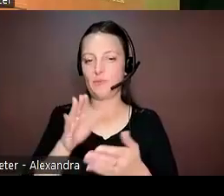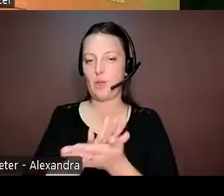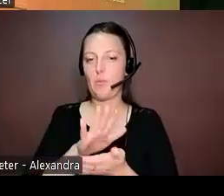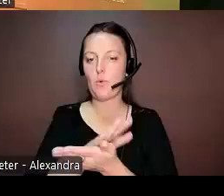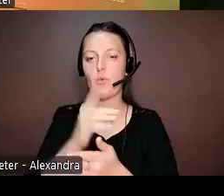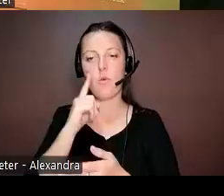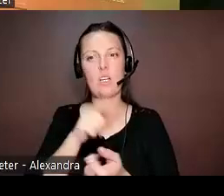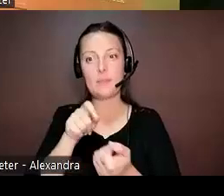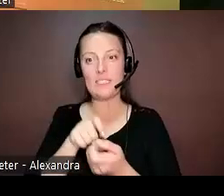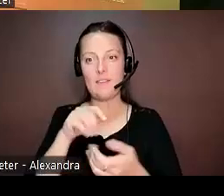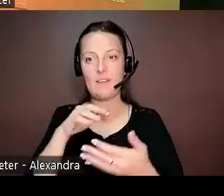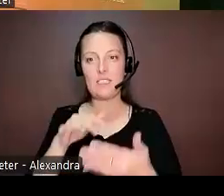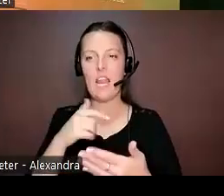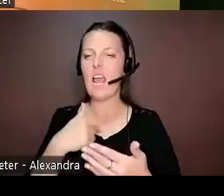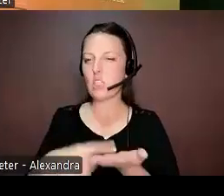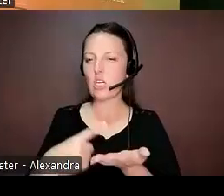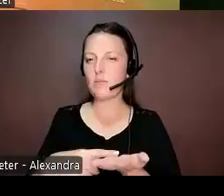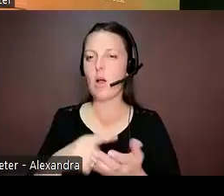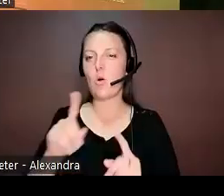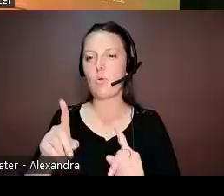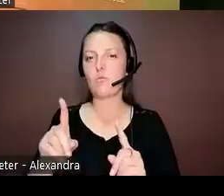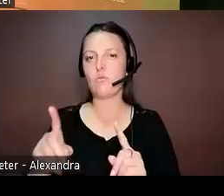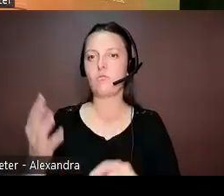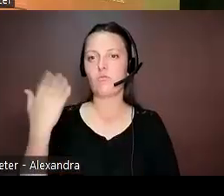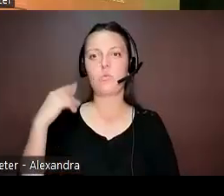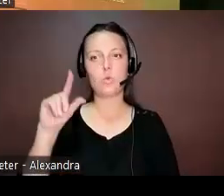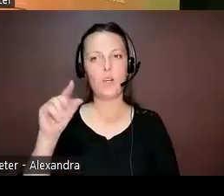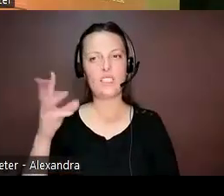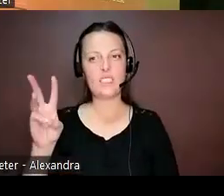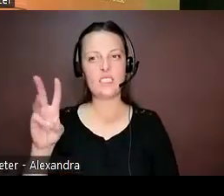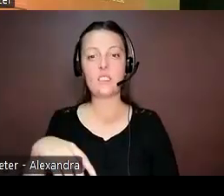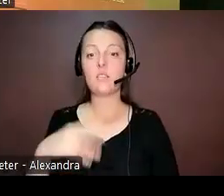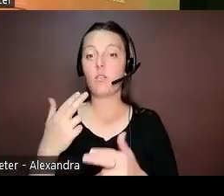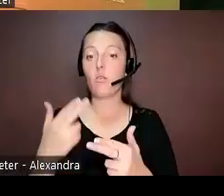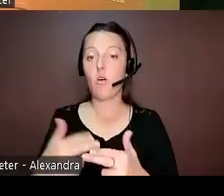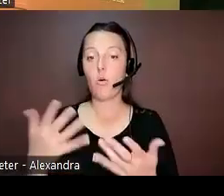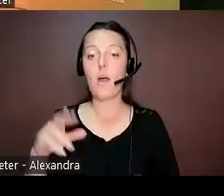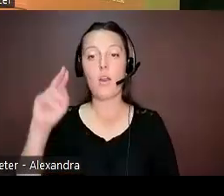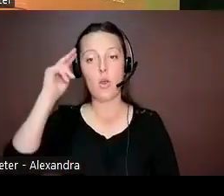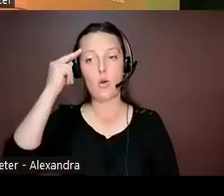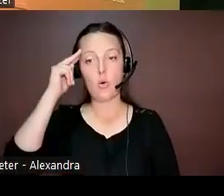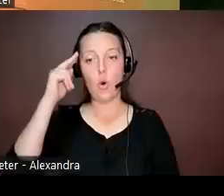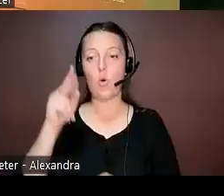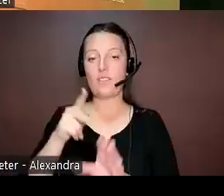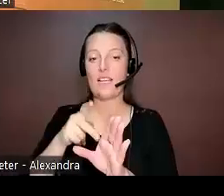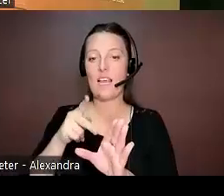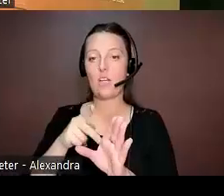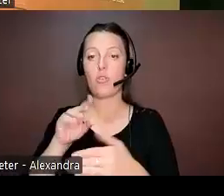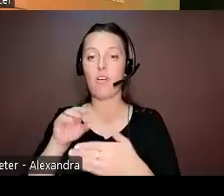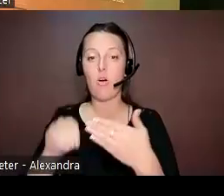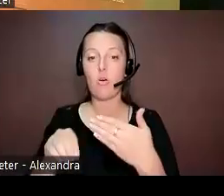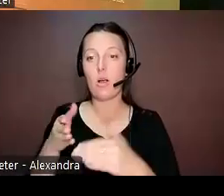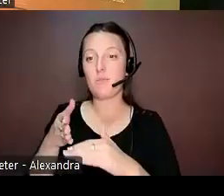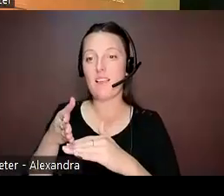in 2016 called the Neuropsychiatric Outcomes After Heart Surgery Study.